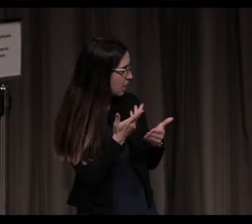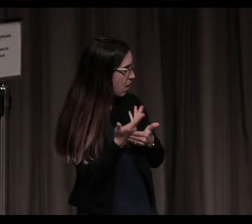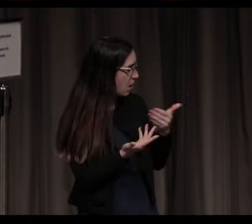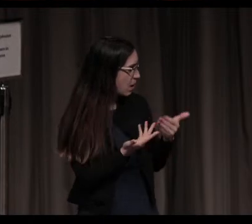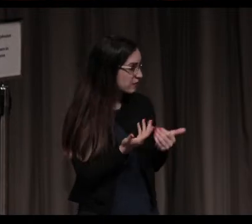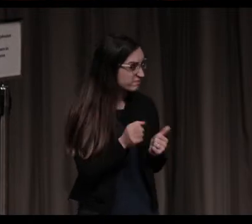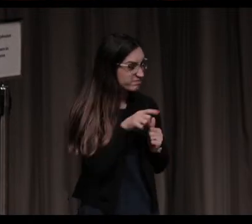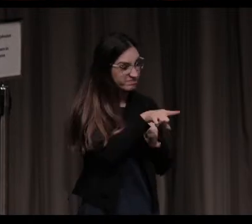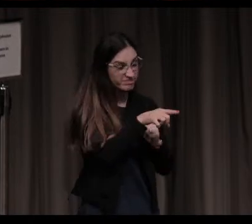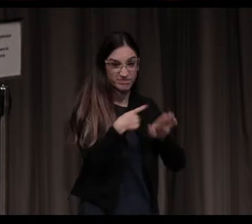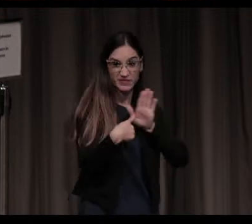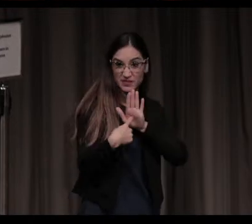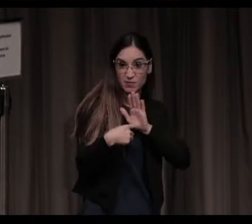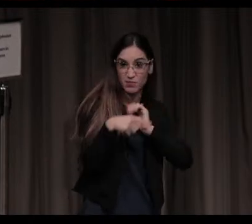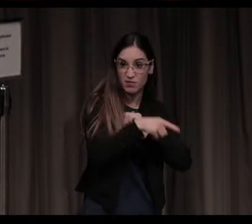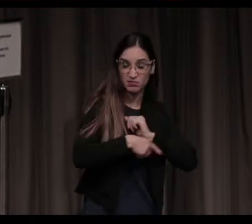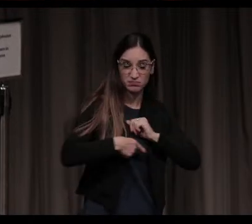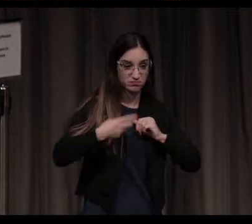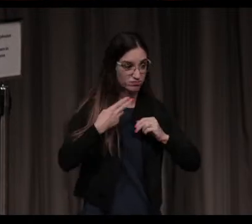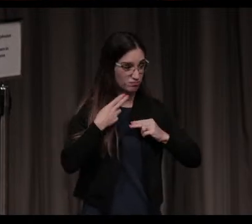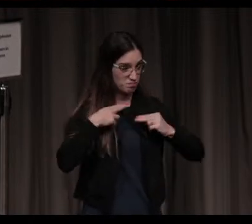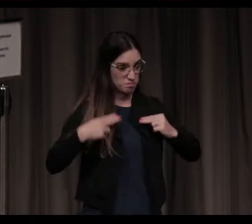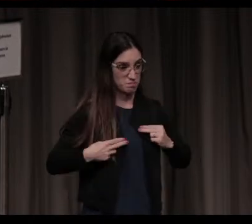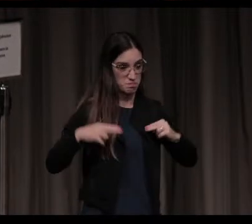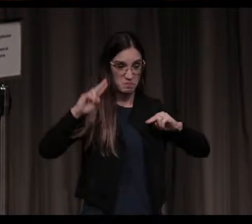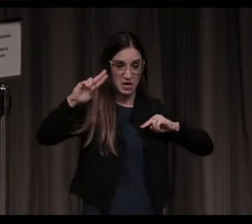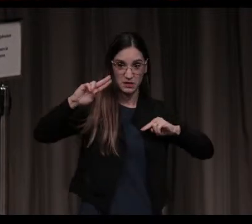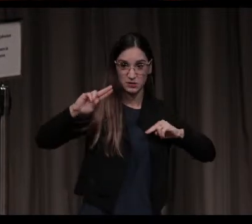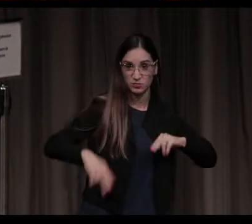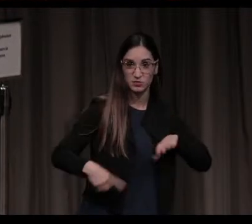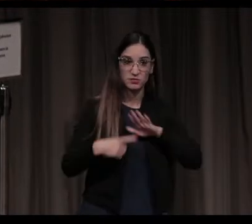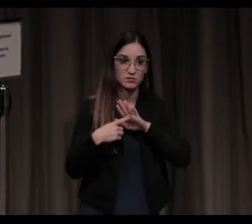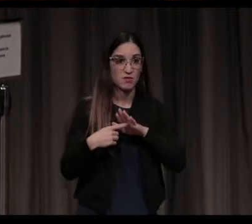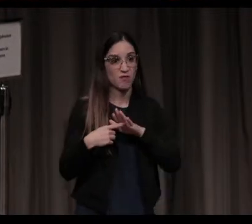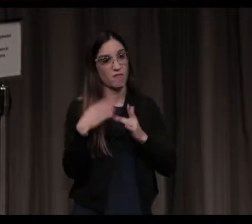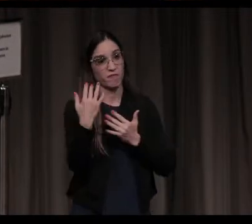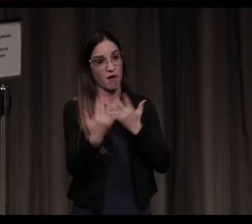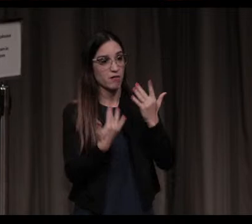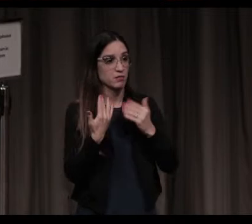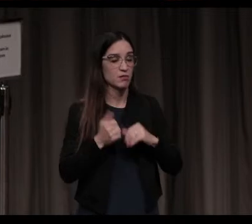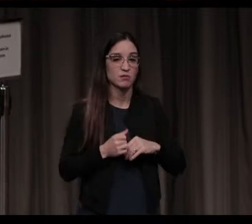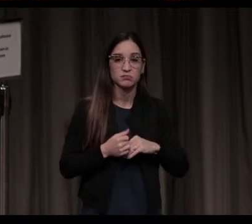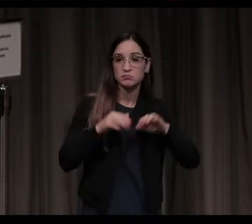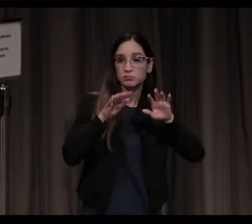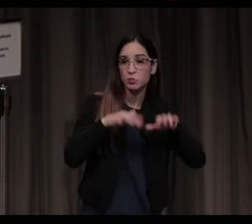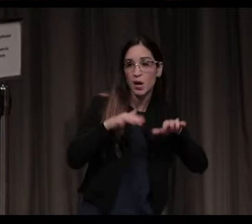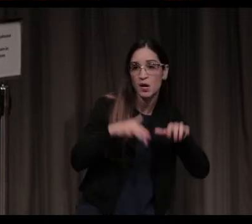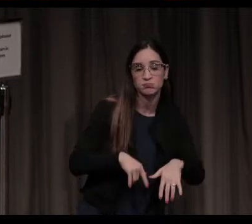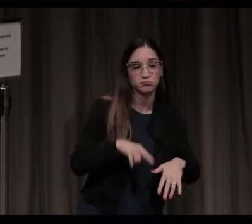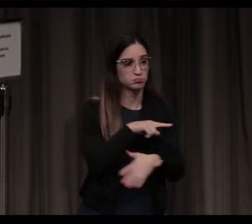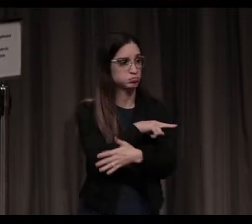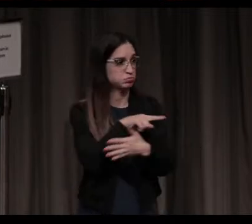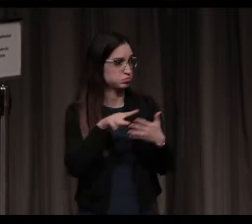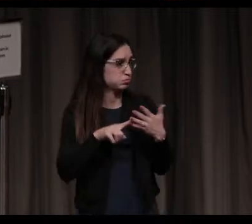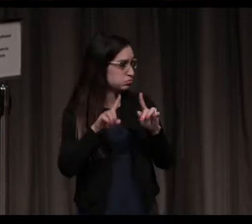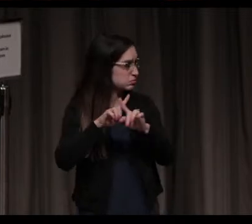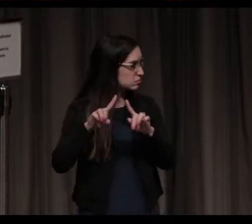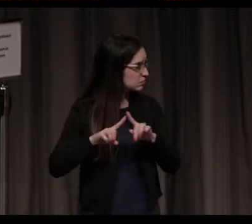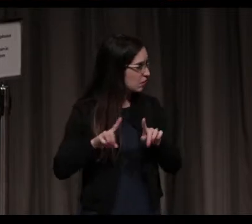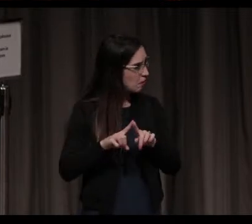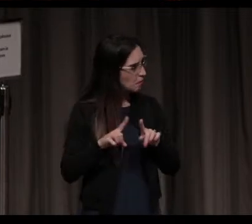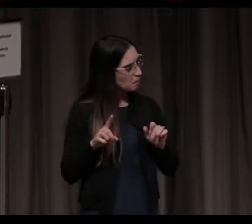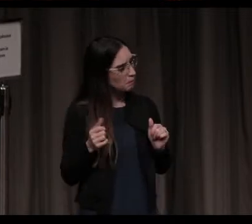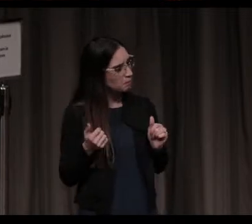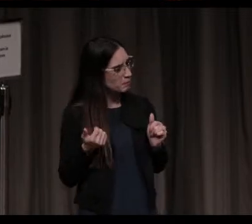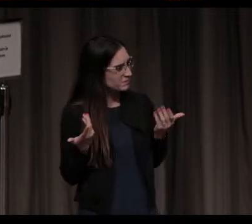have patchworks that designs that represent fire, rain, and whatnot. But to work